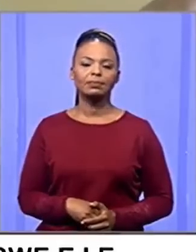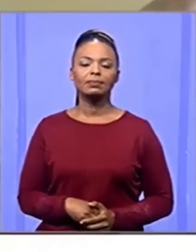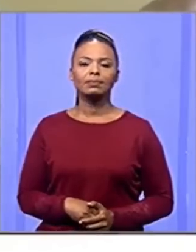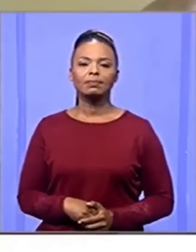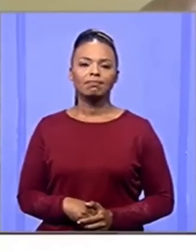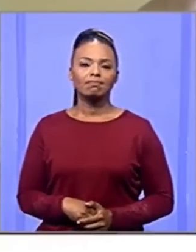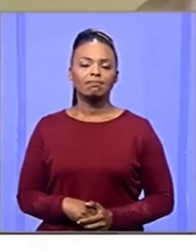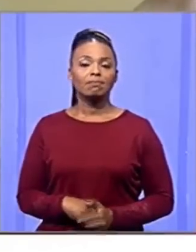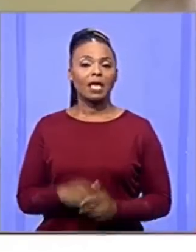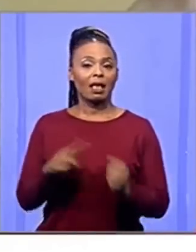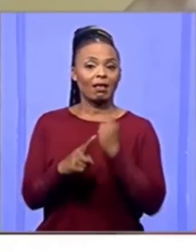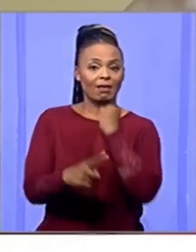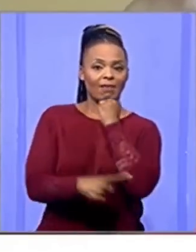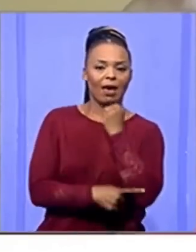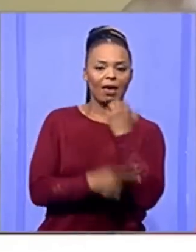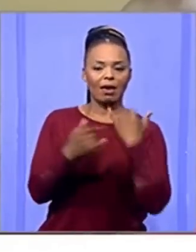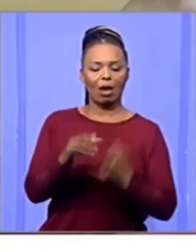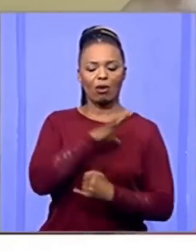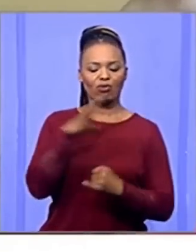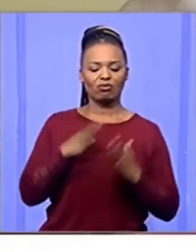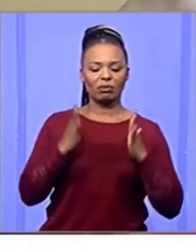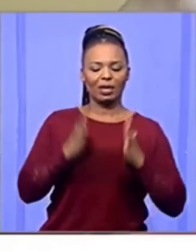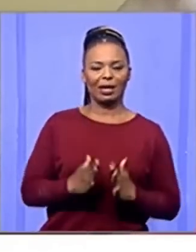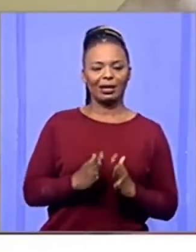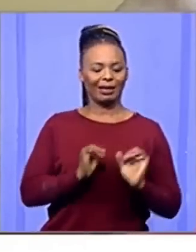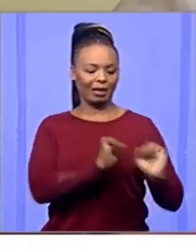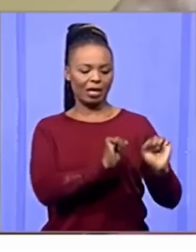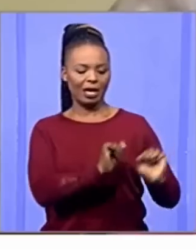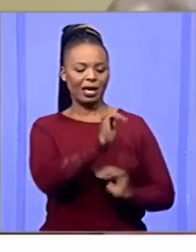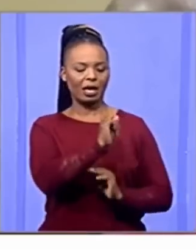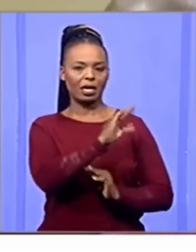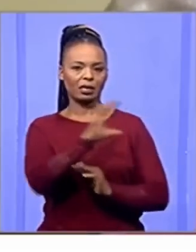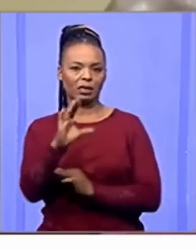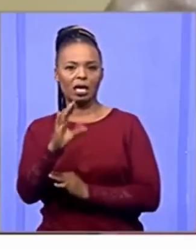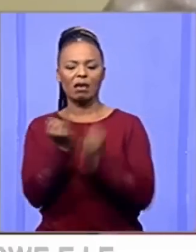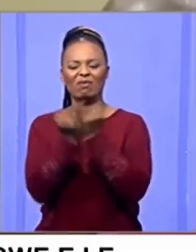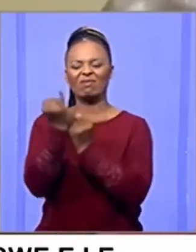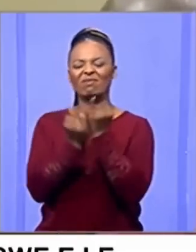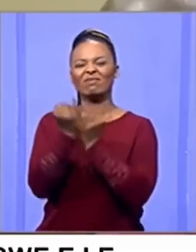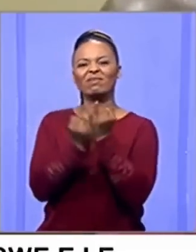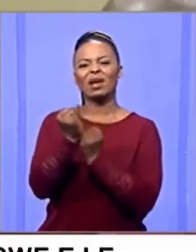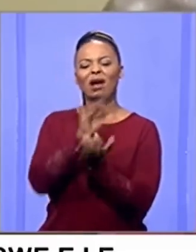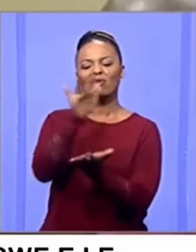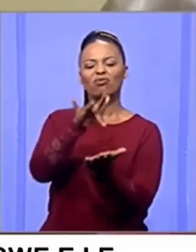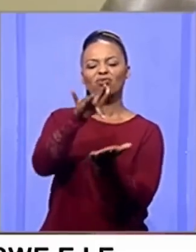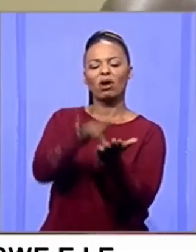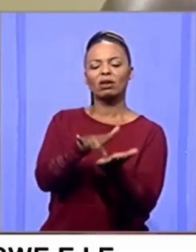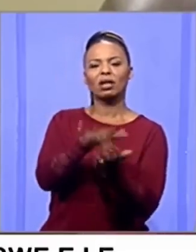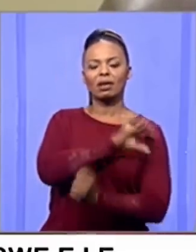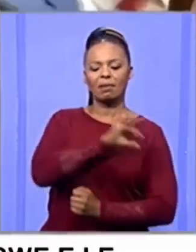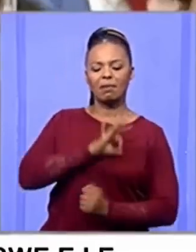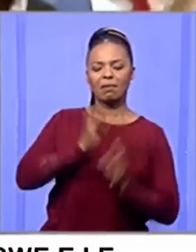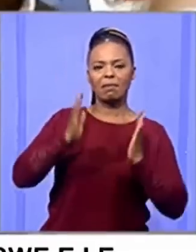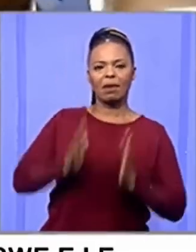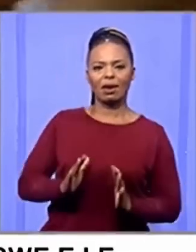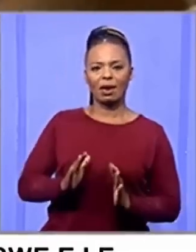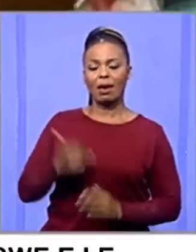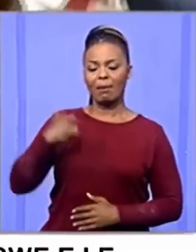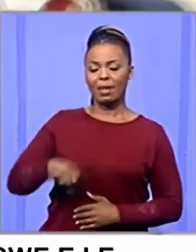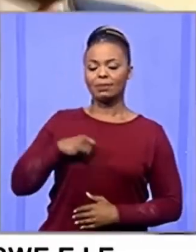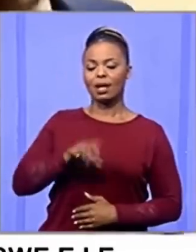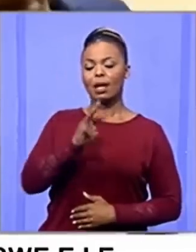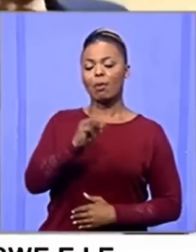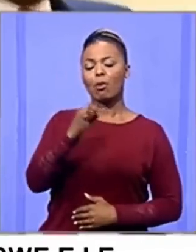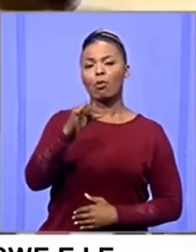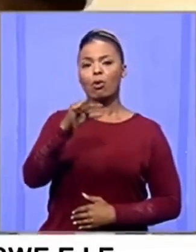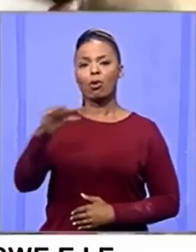Lekgetlo la ho qetela ha molekgotla wa ANC a ne a dutse setulong sa bomeyara masepaleng wa Modimollo mo Kgopong e ne e le ka selemo